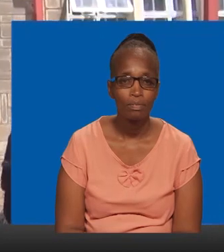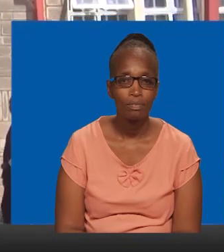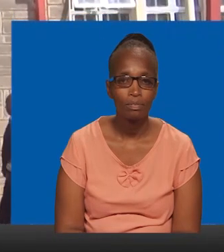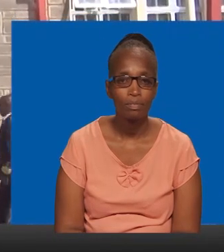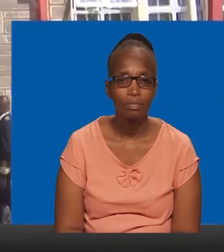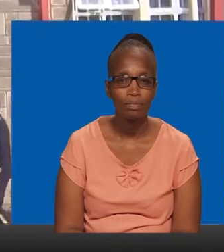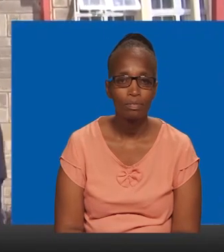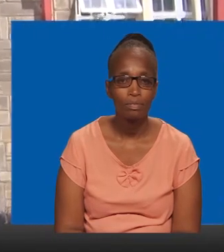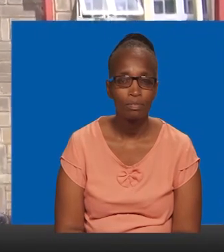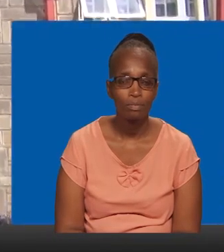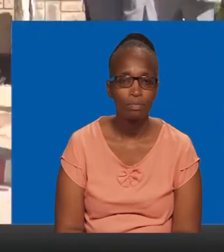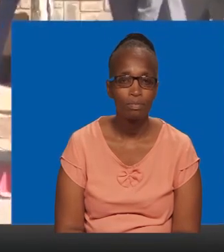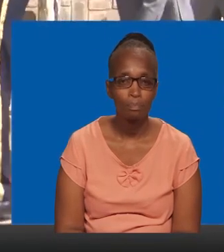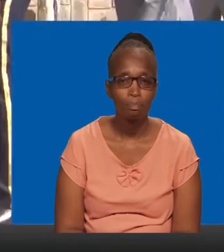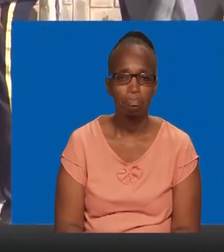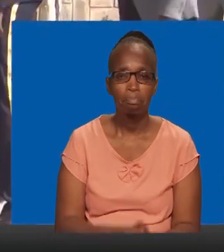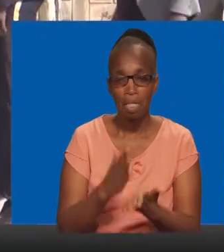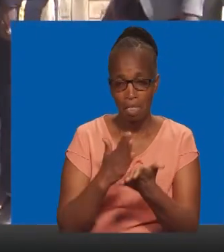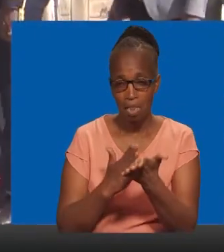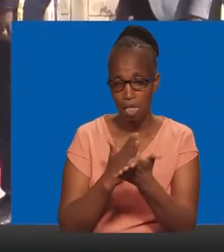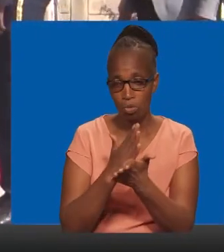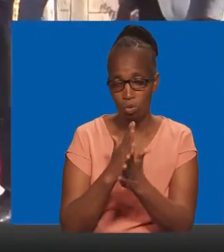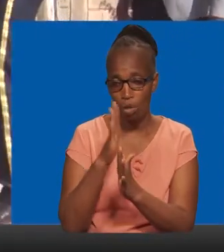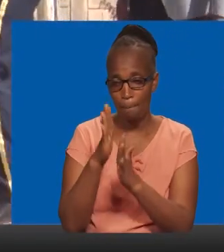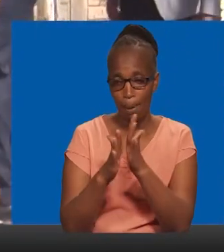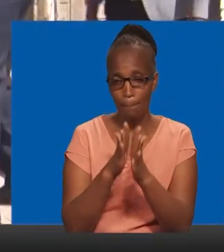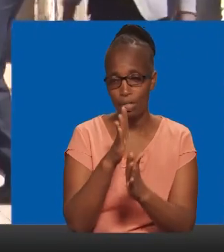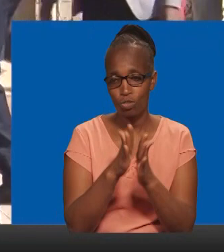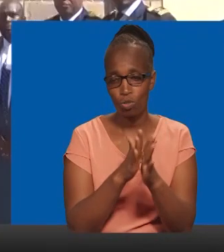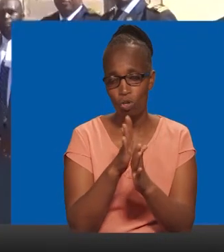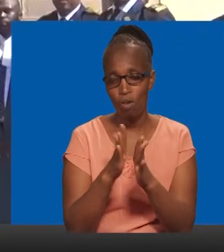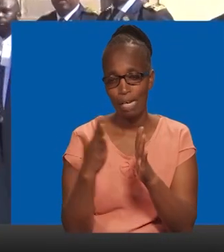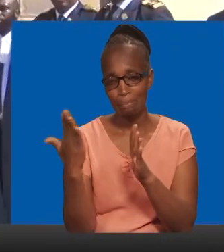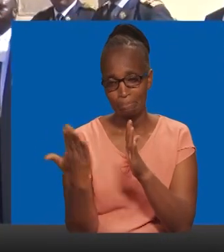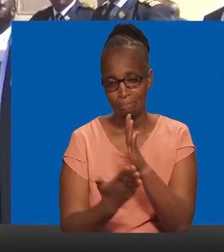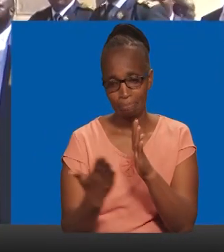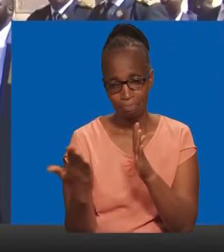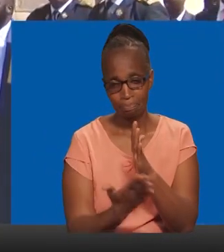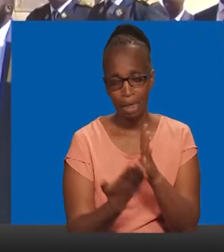jitihada za kulinda misitu ya Enosupukia na Mumau katika kaunti ya Narok.